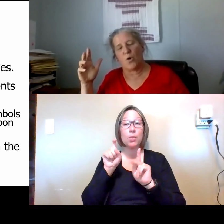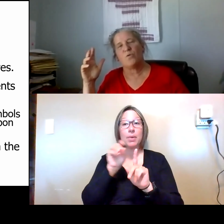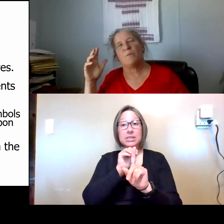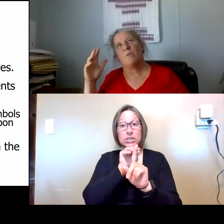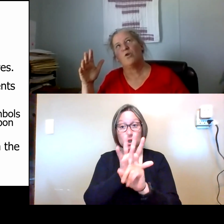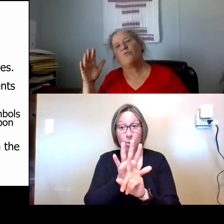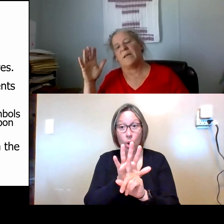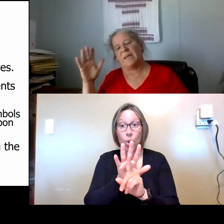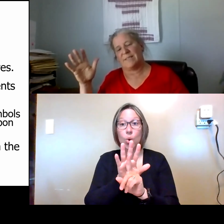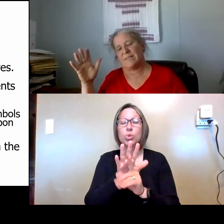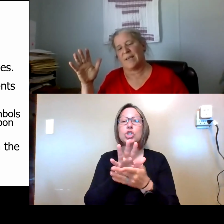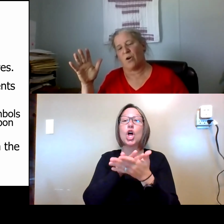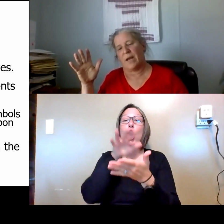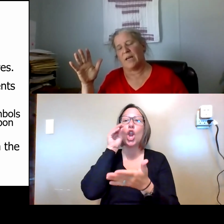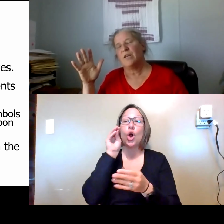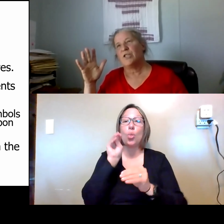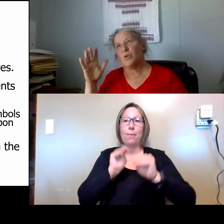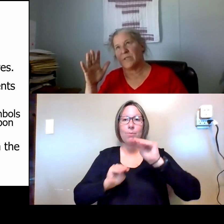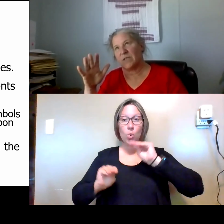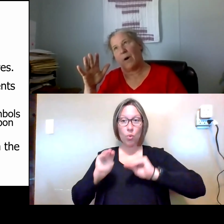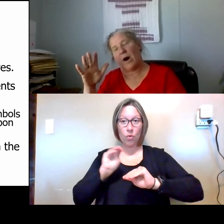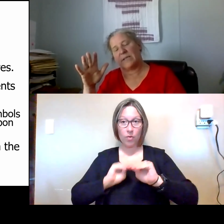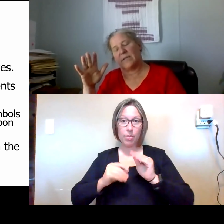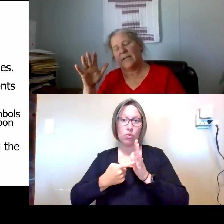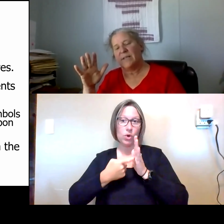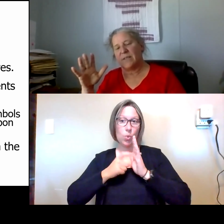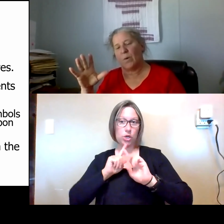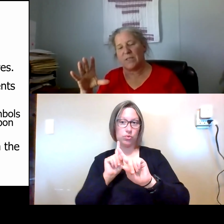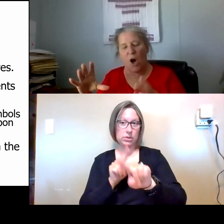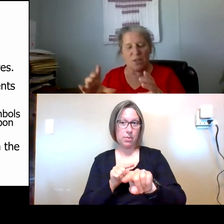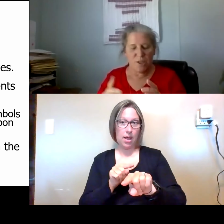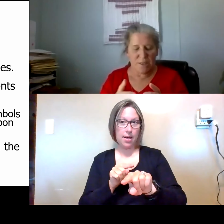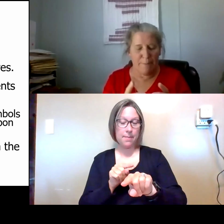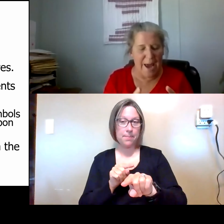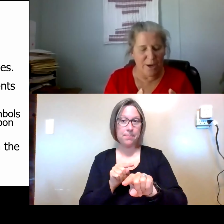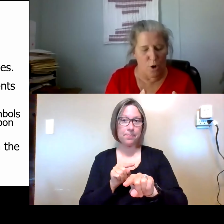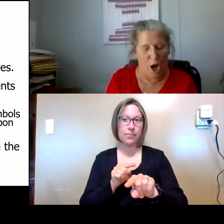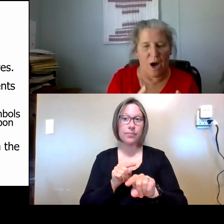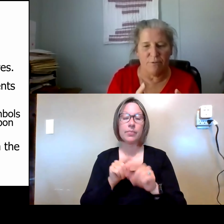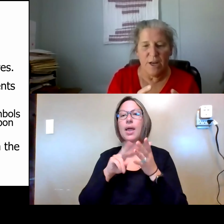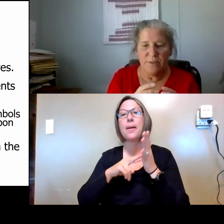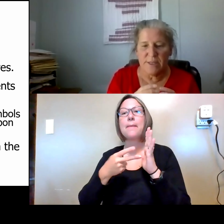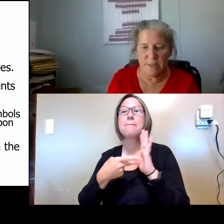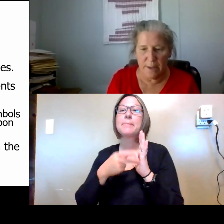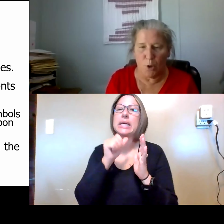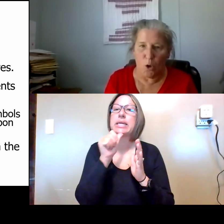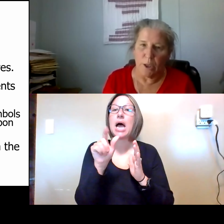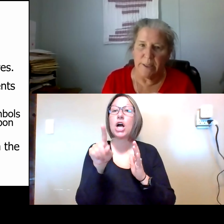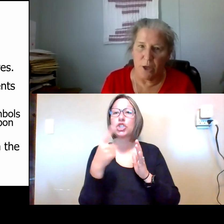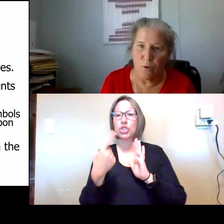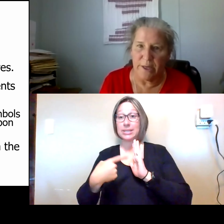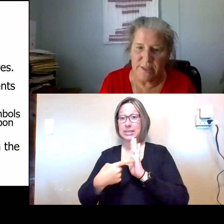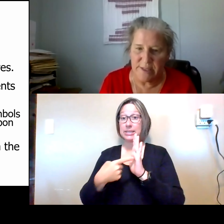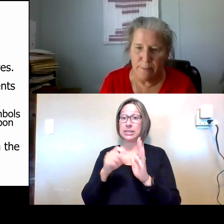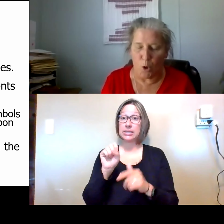and learn the movement necessary to respond. So it's not just a matter of the symbol